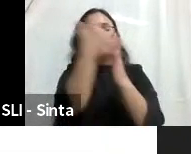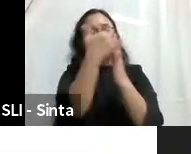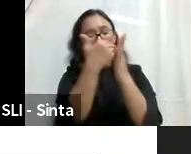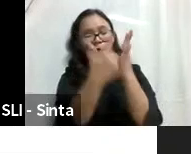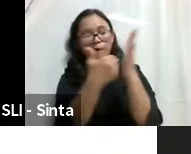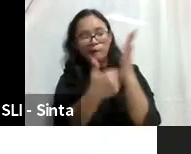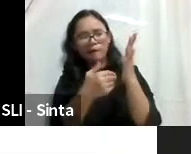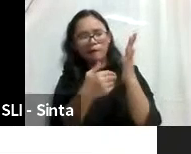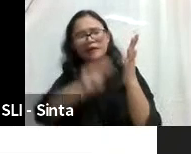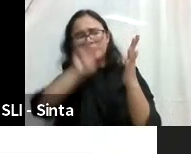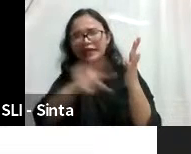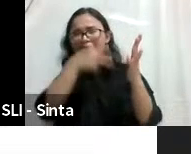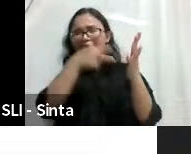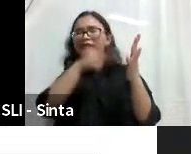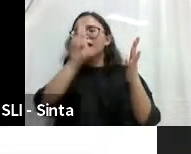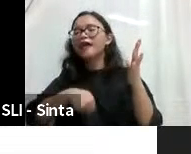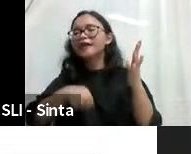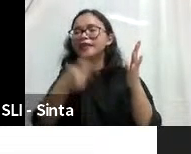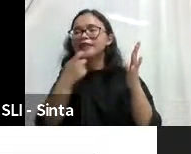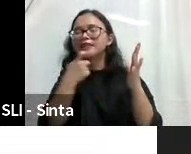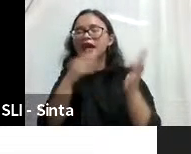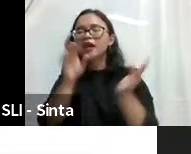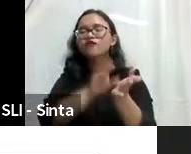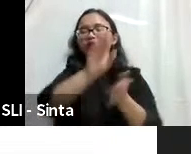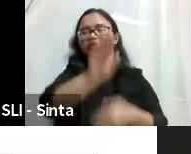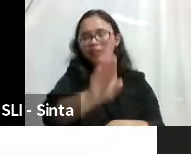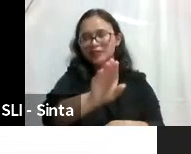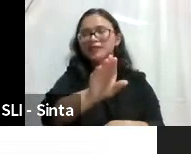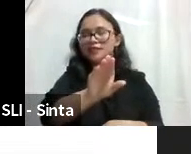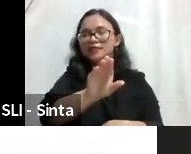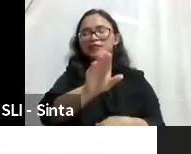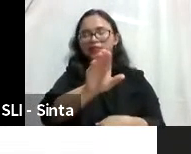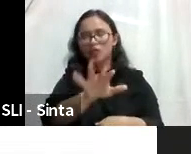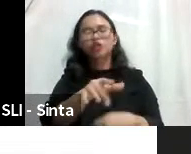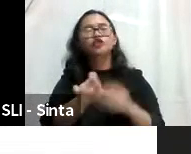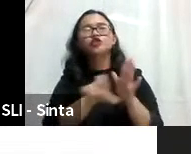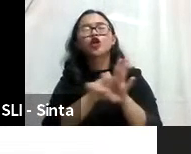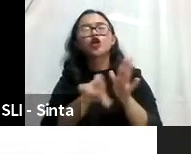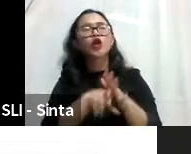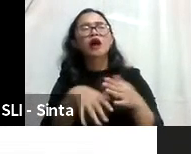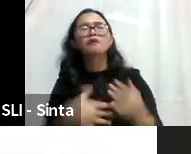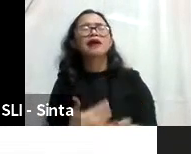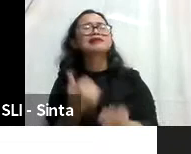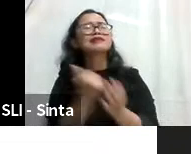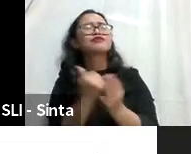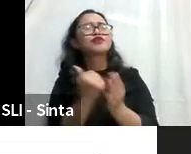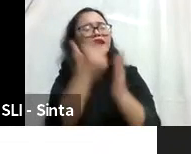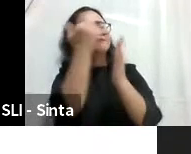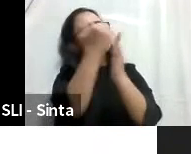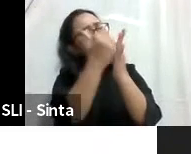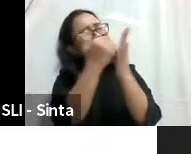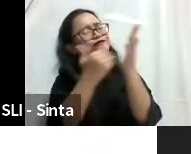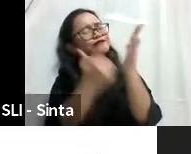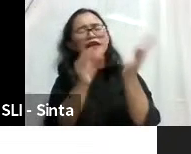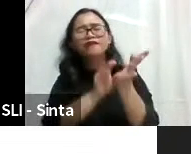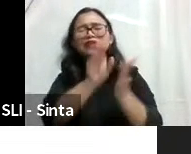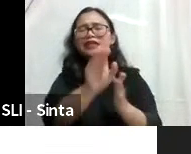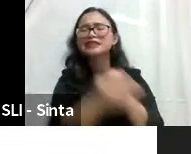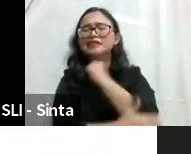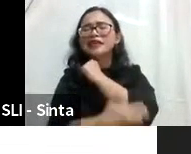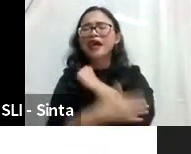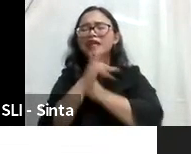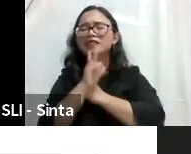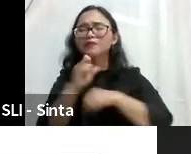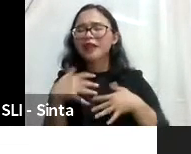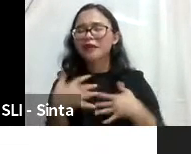a country's investment Policy Framework and these reviews they always include a section on responsible